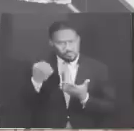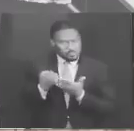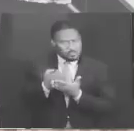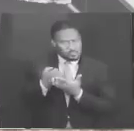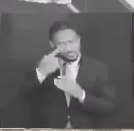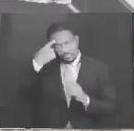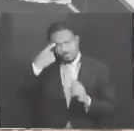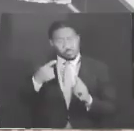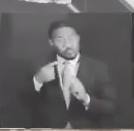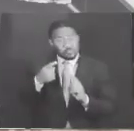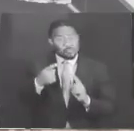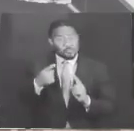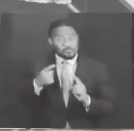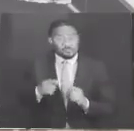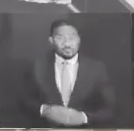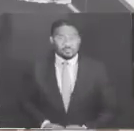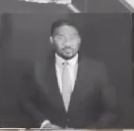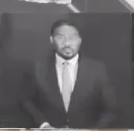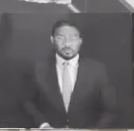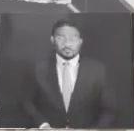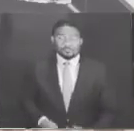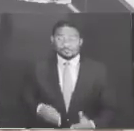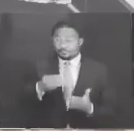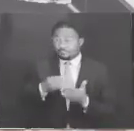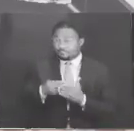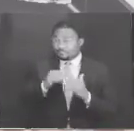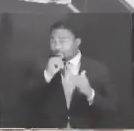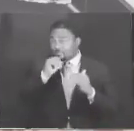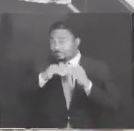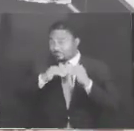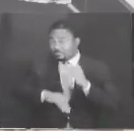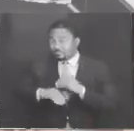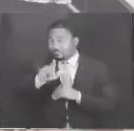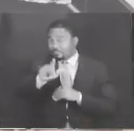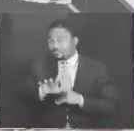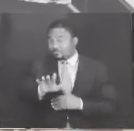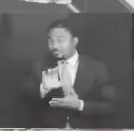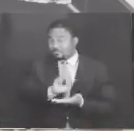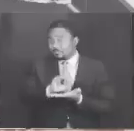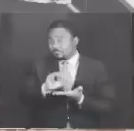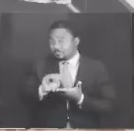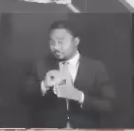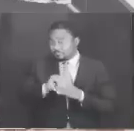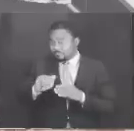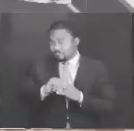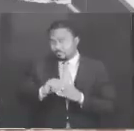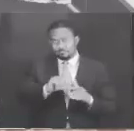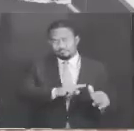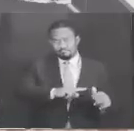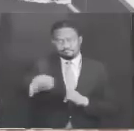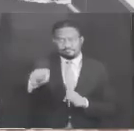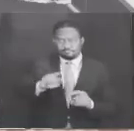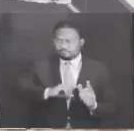I say, a minimum of 25 million Ghana cedis will go to every district assembly, a